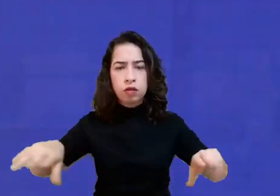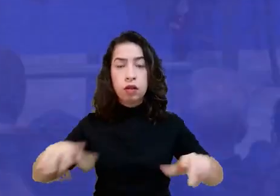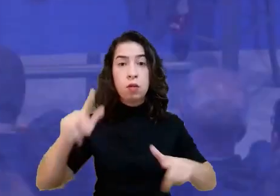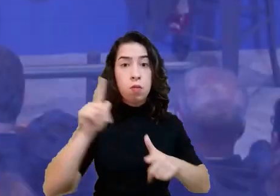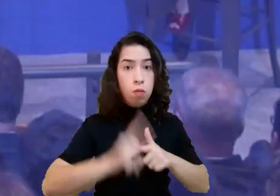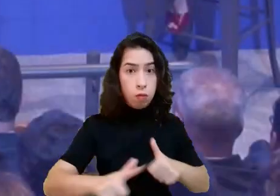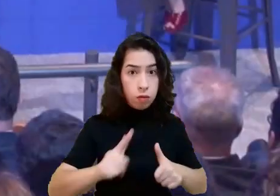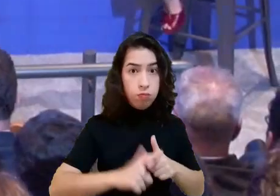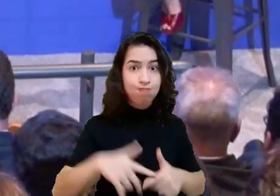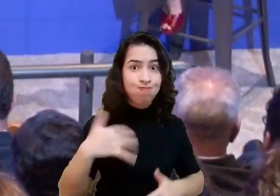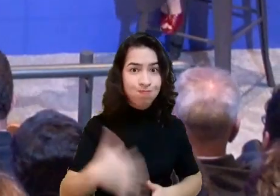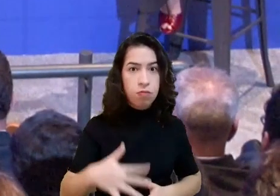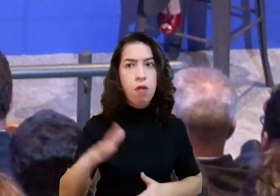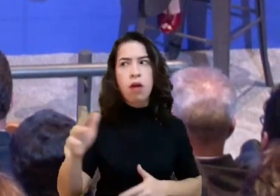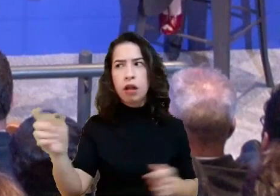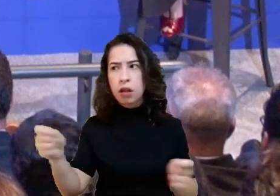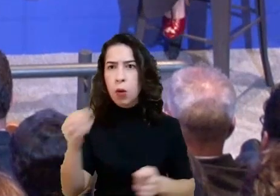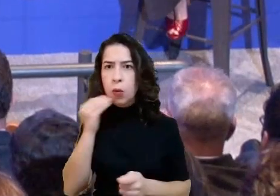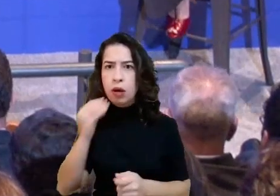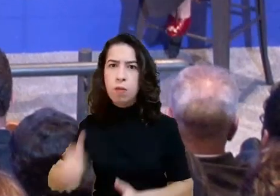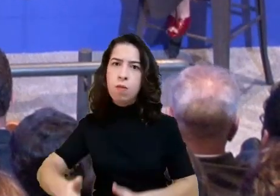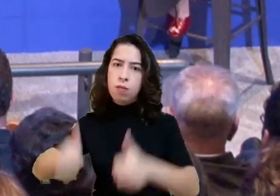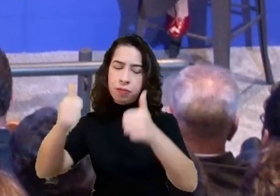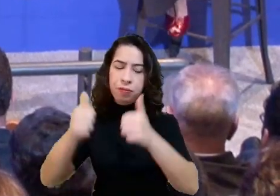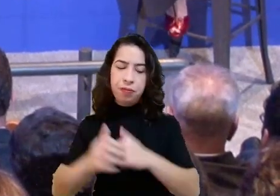the size of the problems.